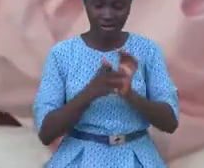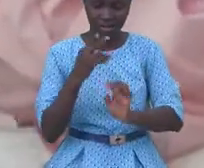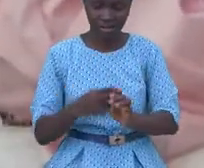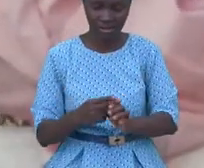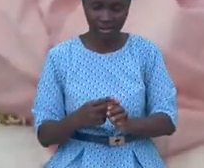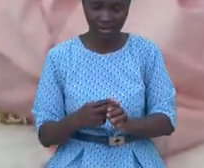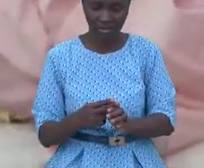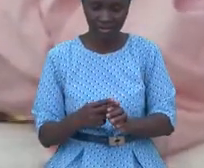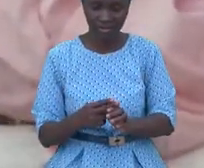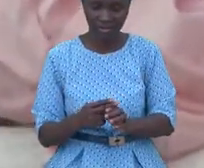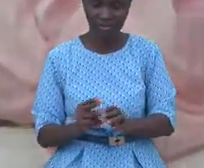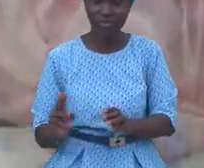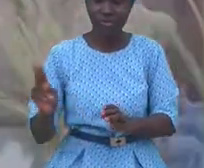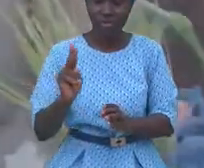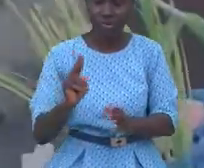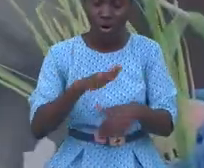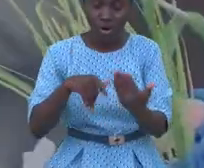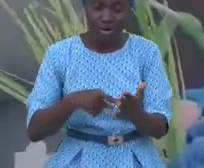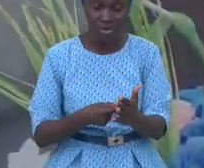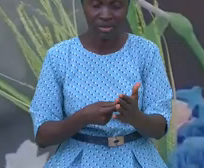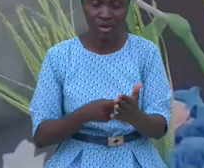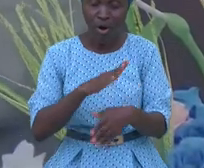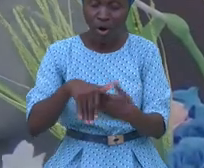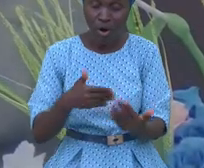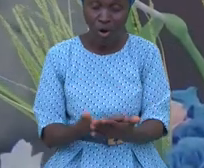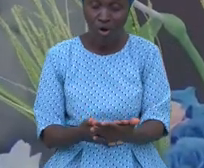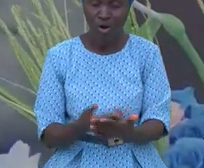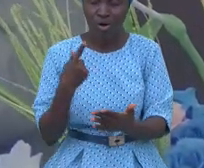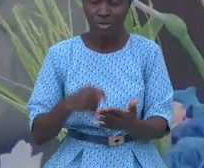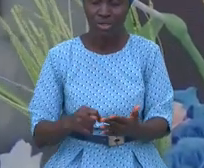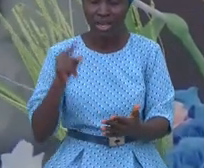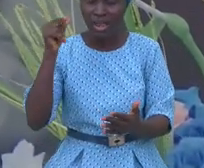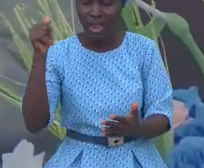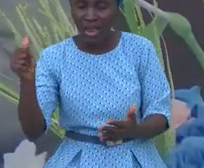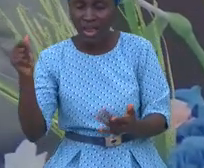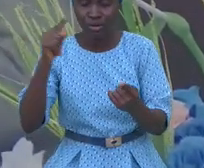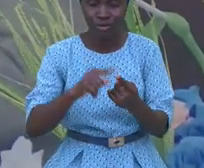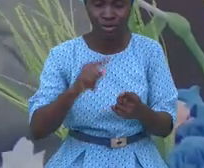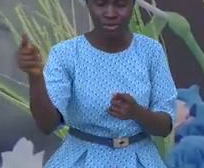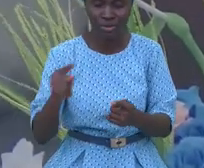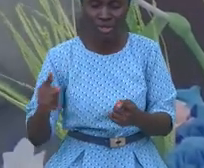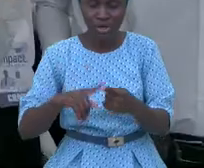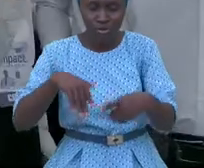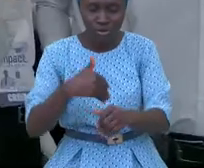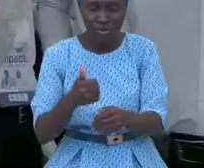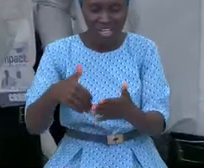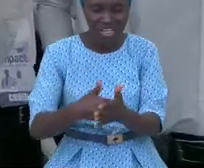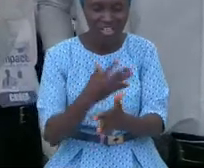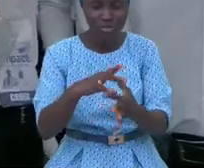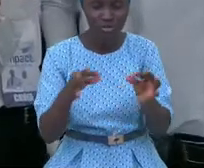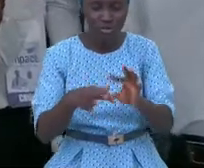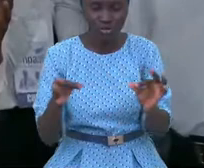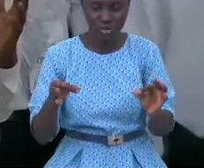all these alphabets to make out a new story, a new